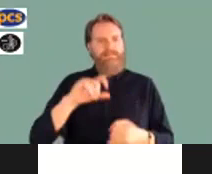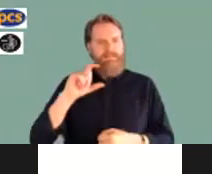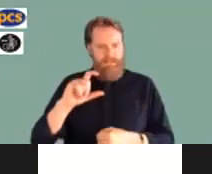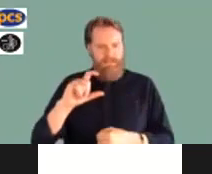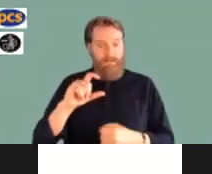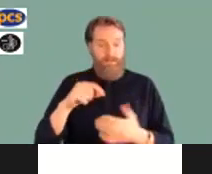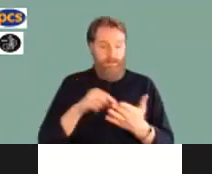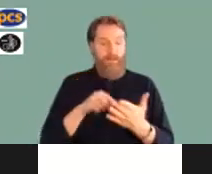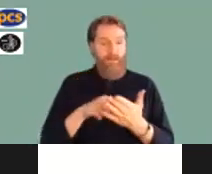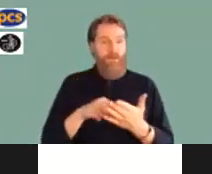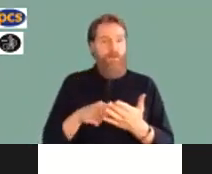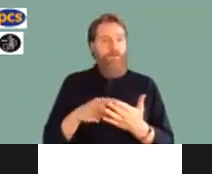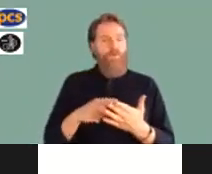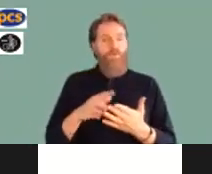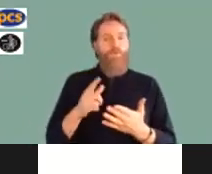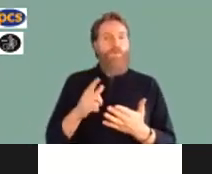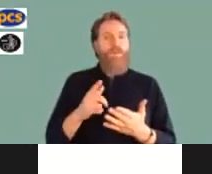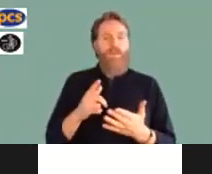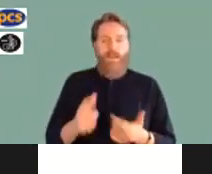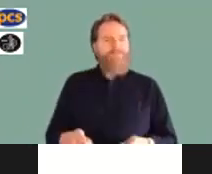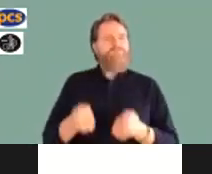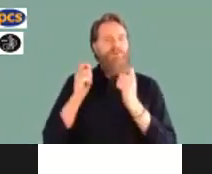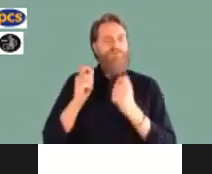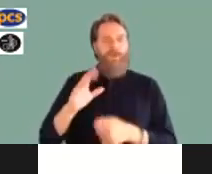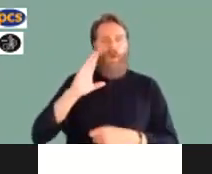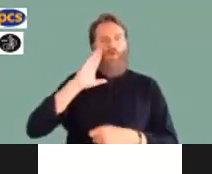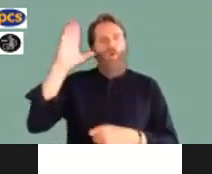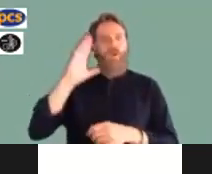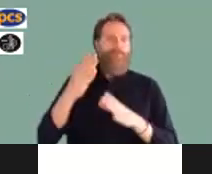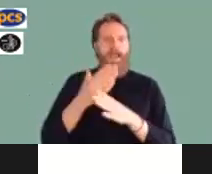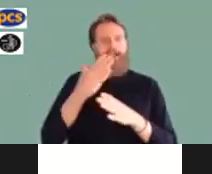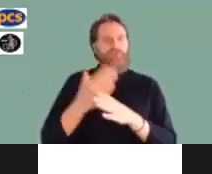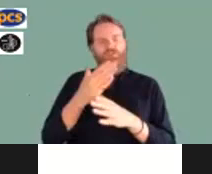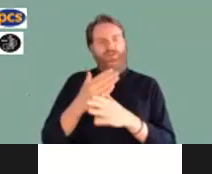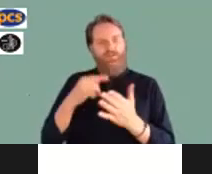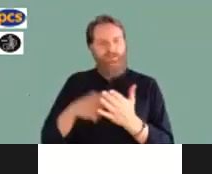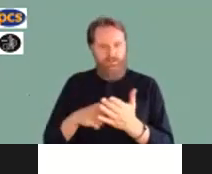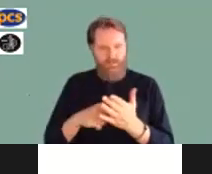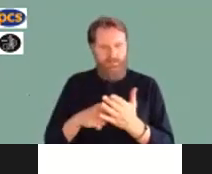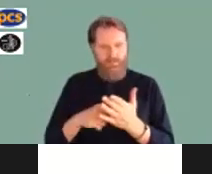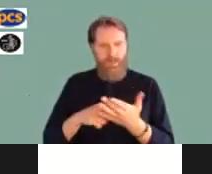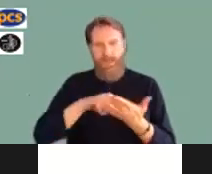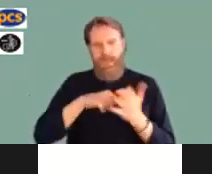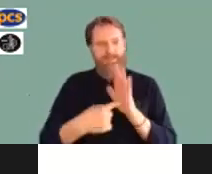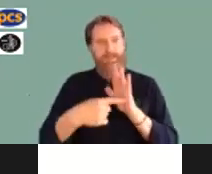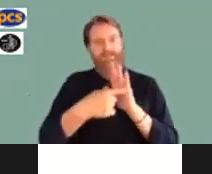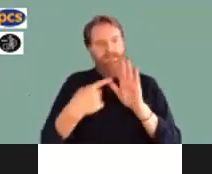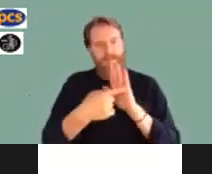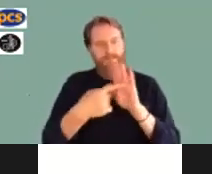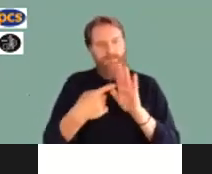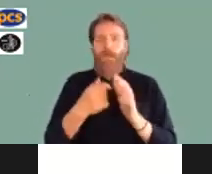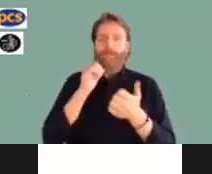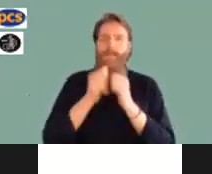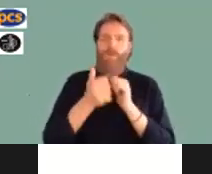raised a call for action or statement of intent. That's been drafted by me and a colleague Jasmine in consultation with